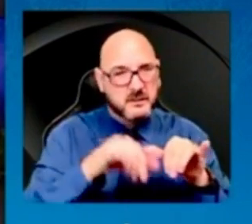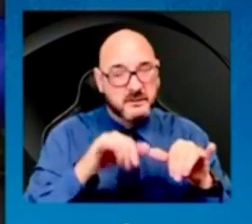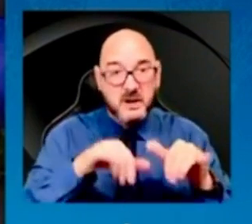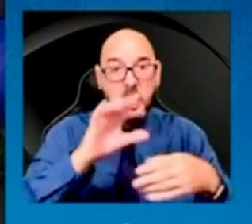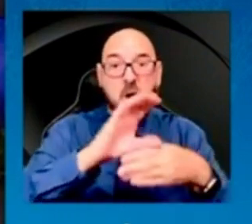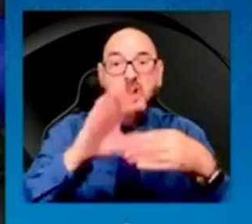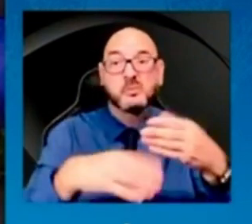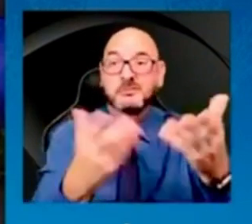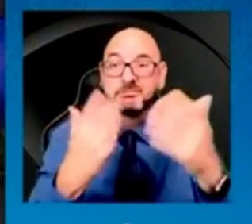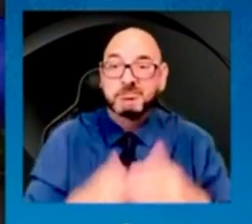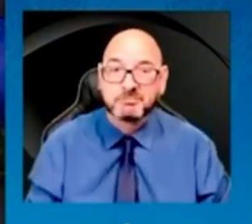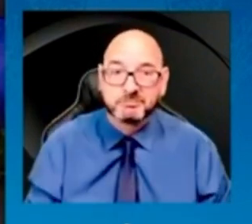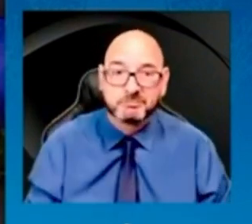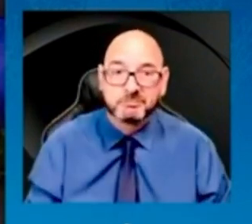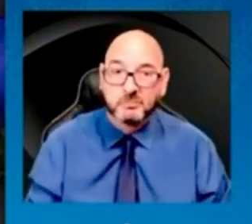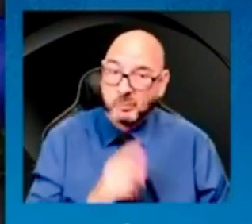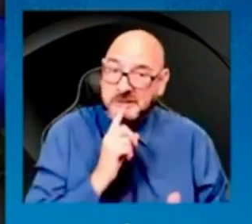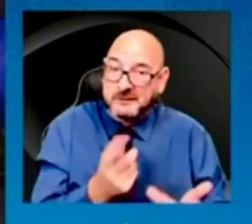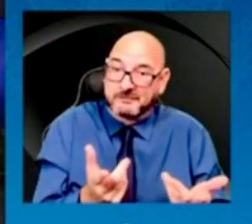Truly.